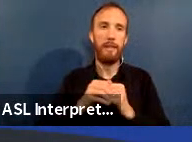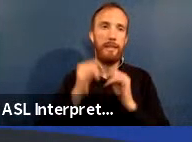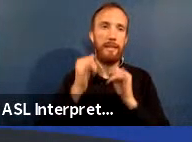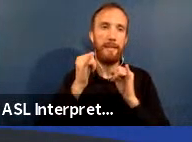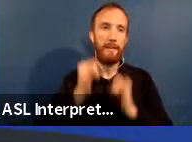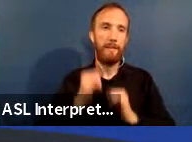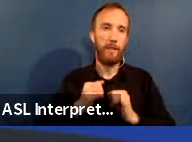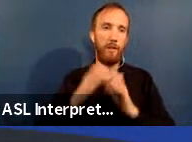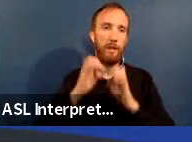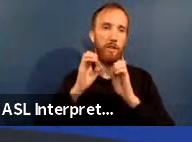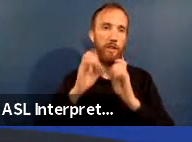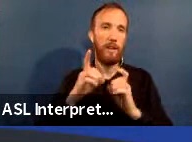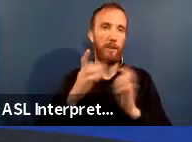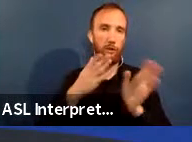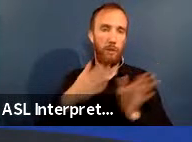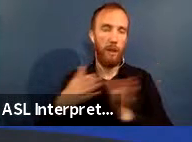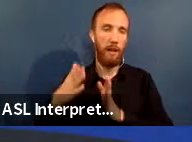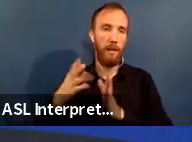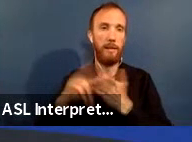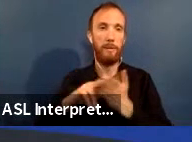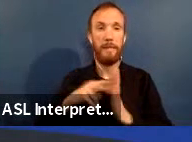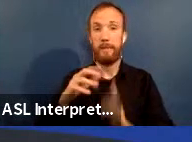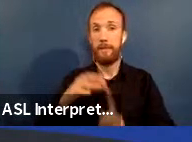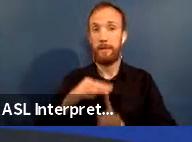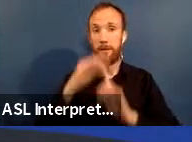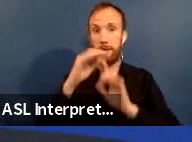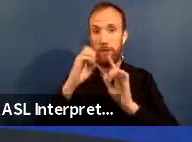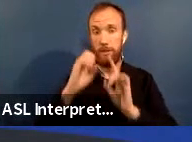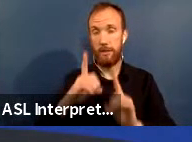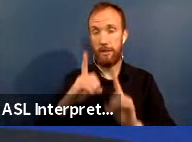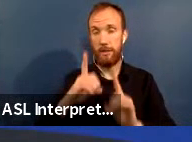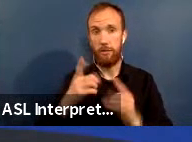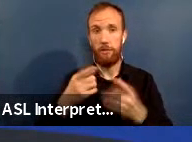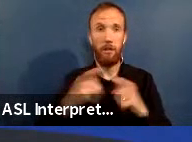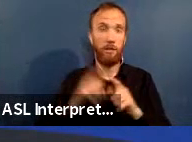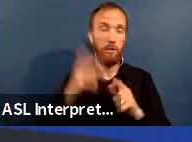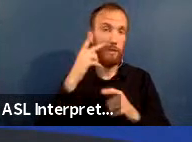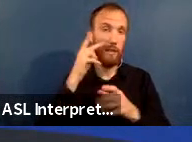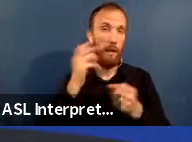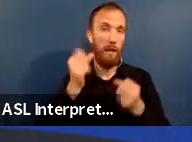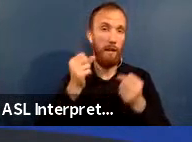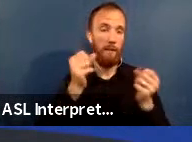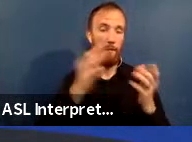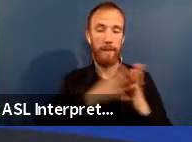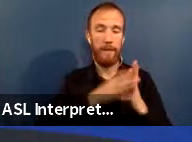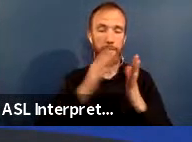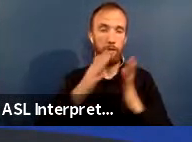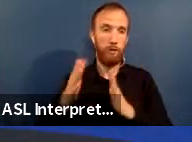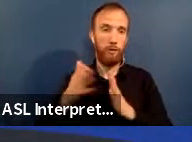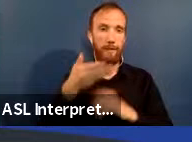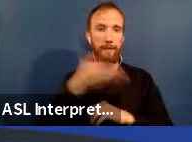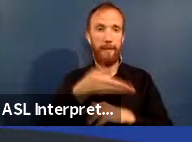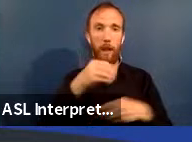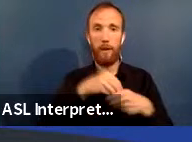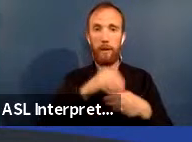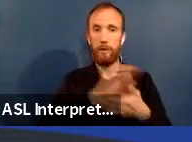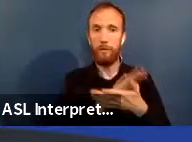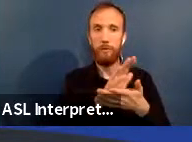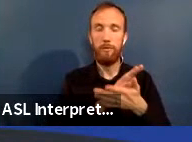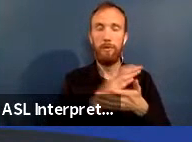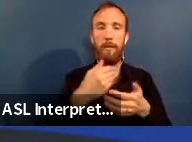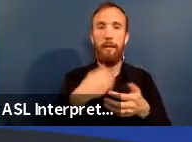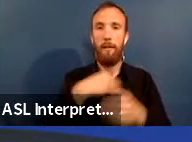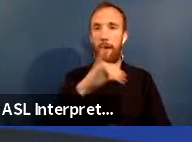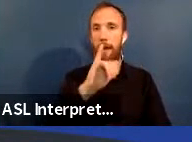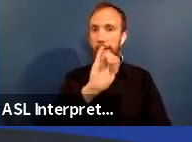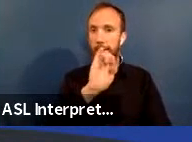so our students in special education, also looking at what percent of students have individualized education plans